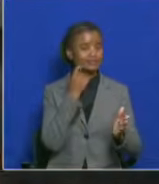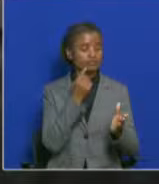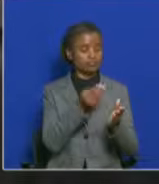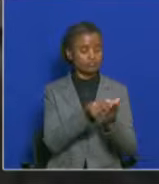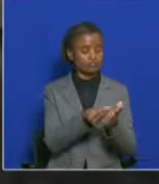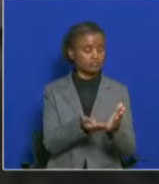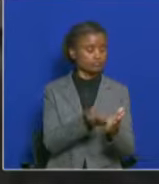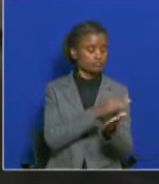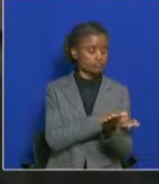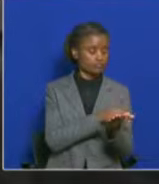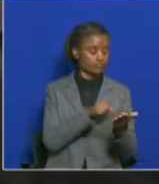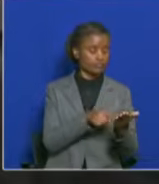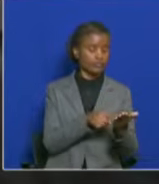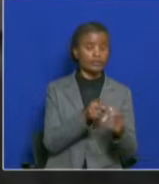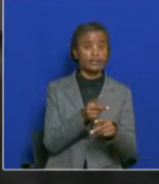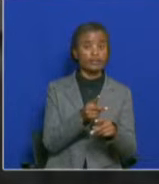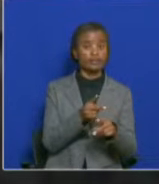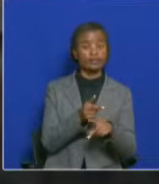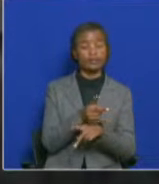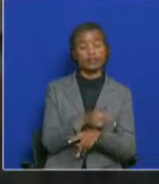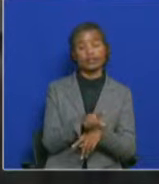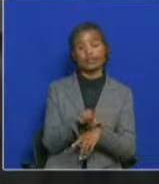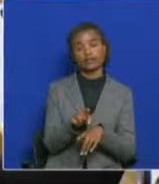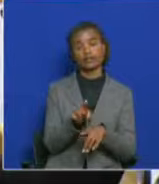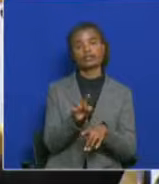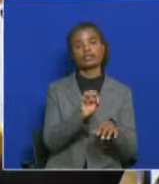is 3432 and 3433.